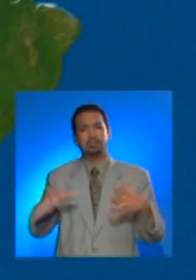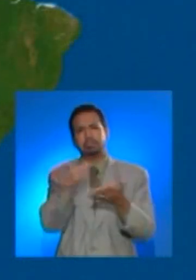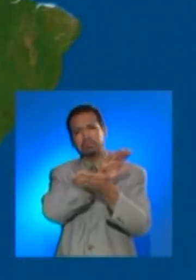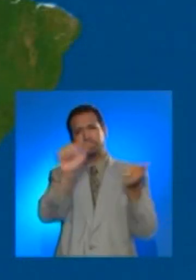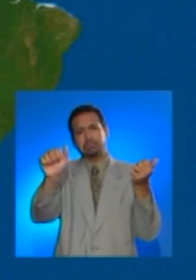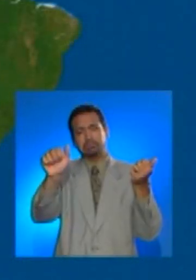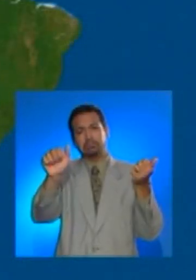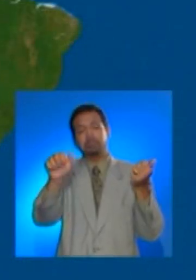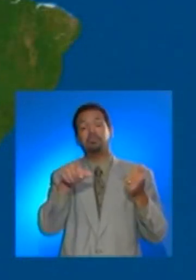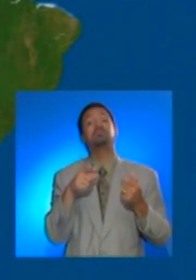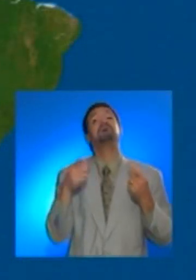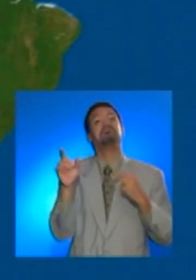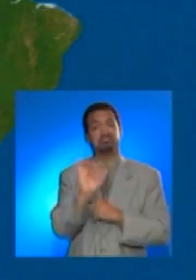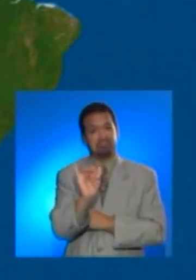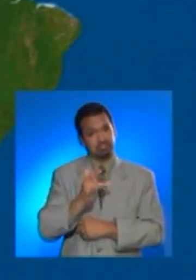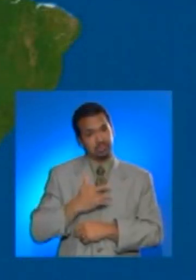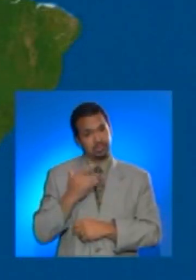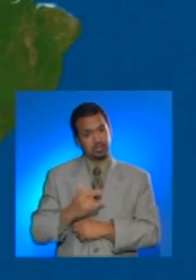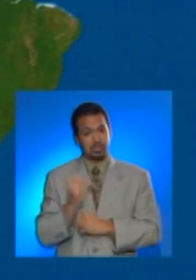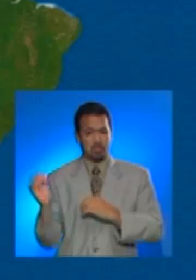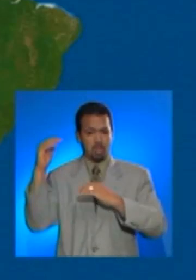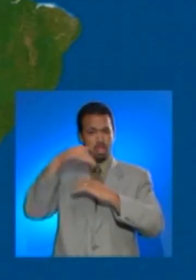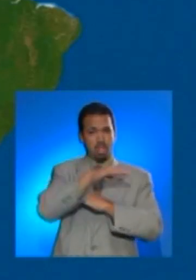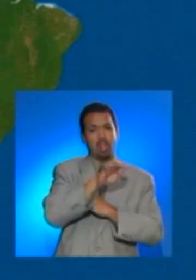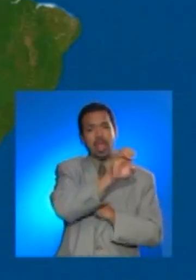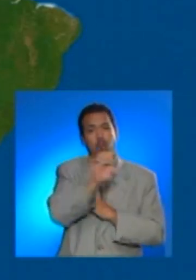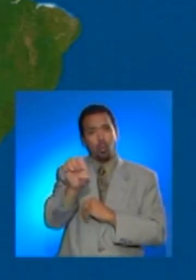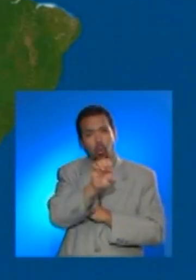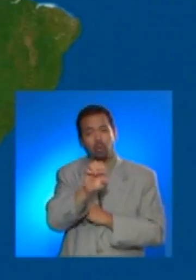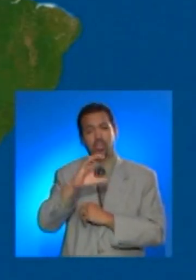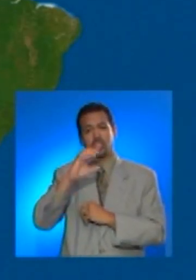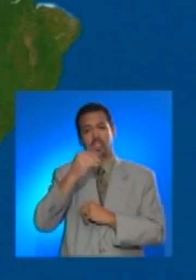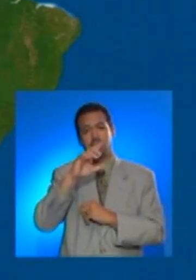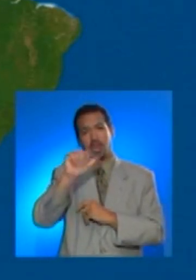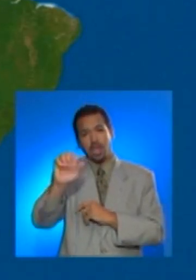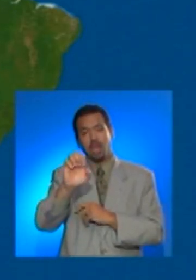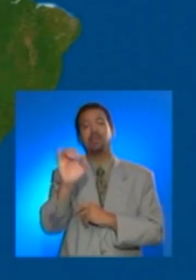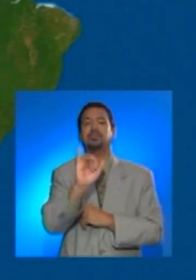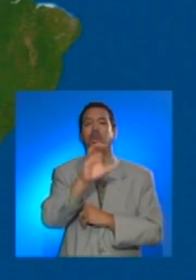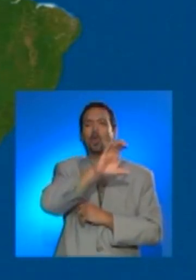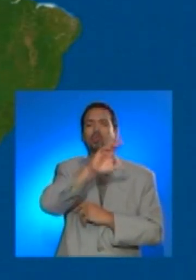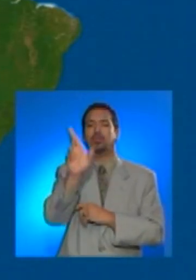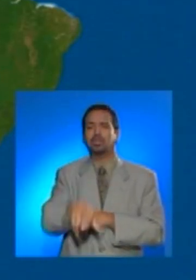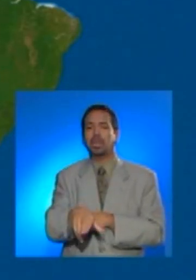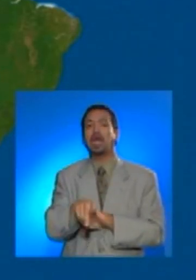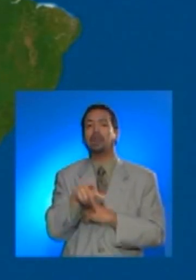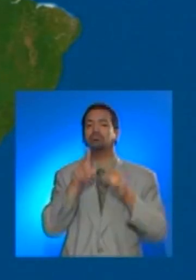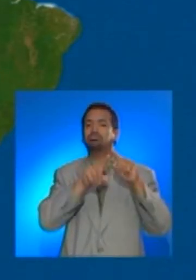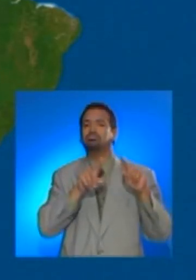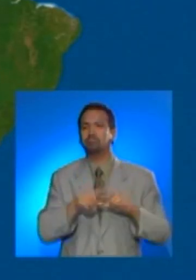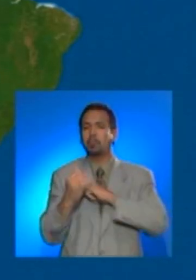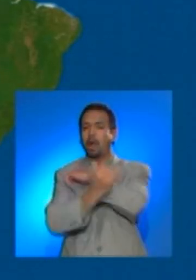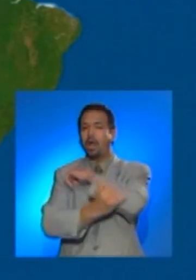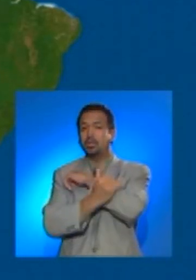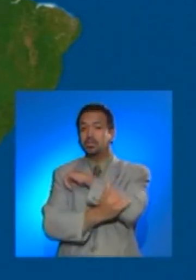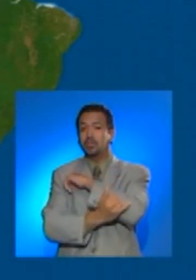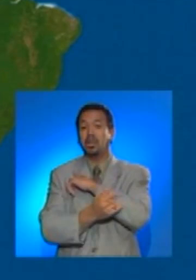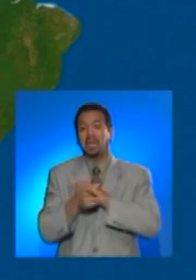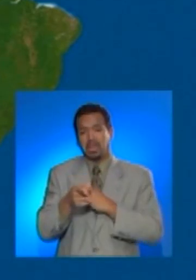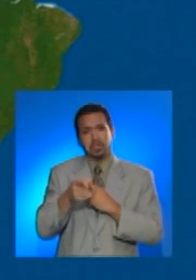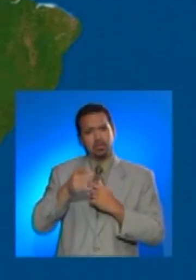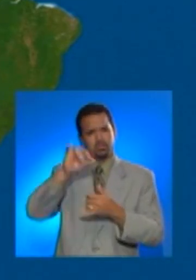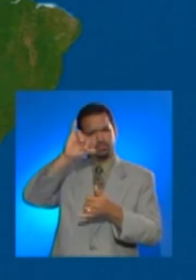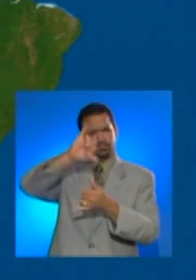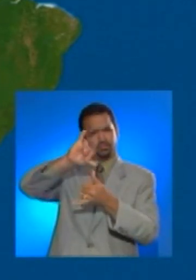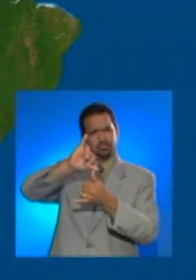Associated waves were registered throughout Ecuador, Chile, and Costa Rica. This kind of earthquake, where the size of the